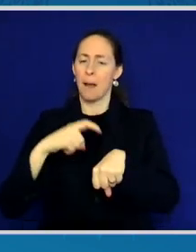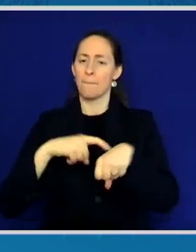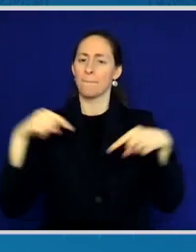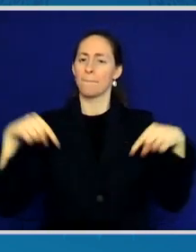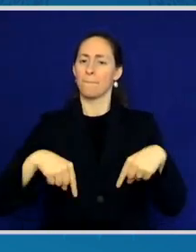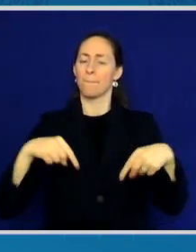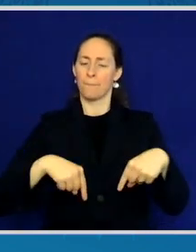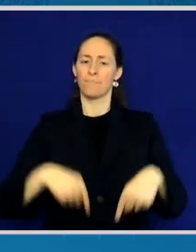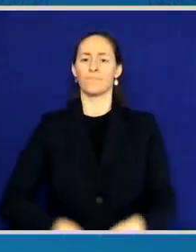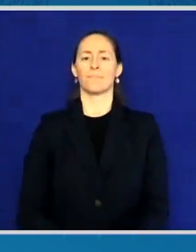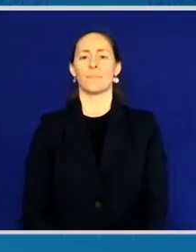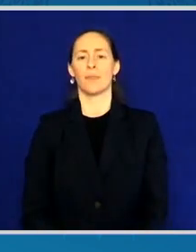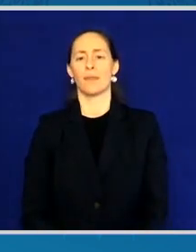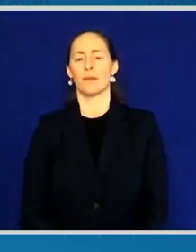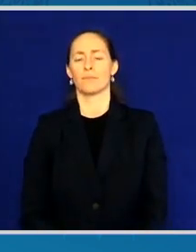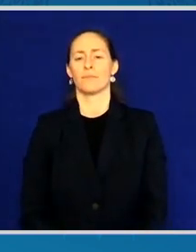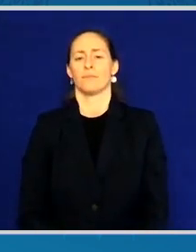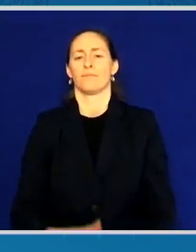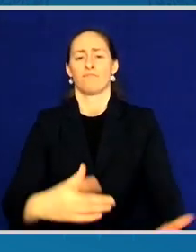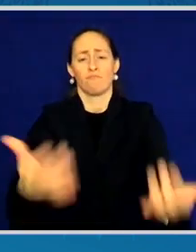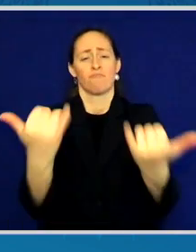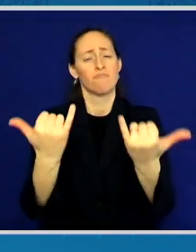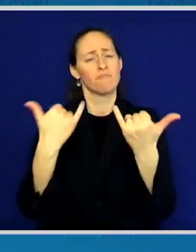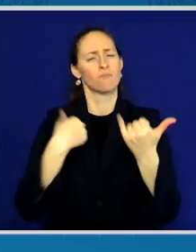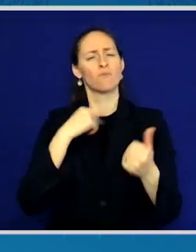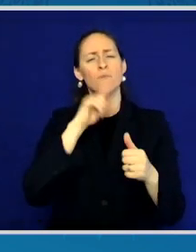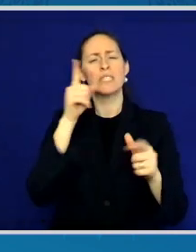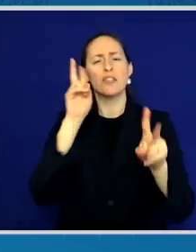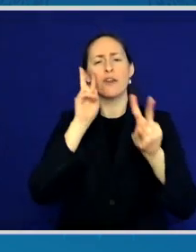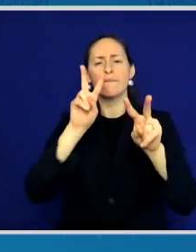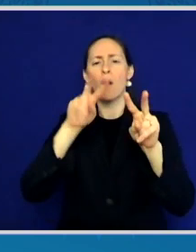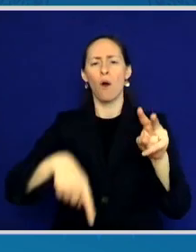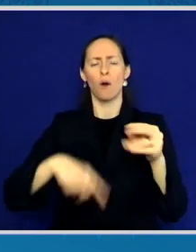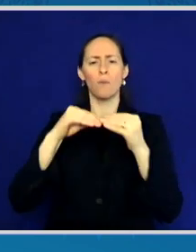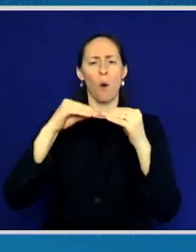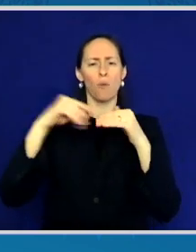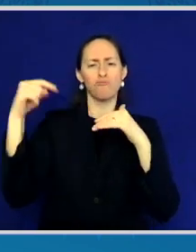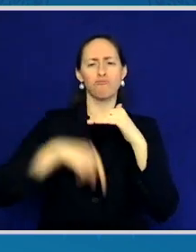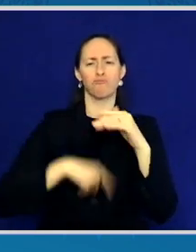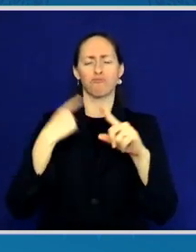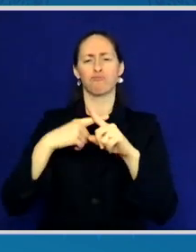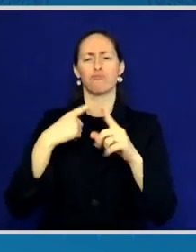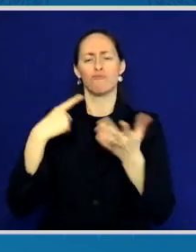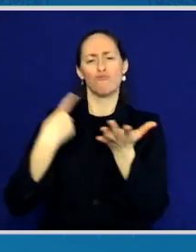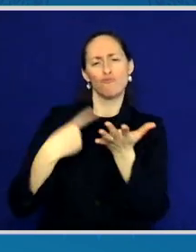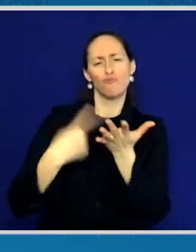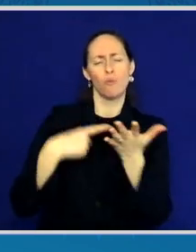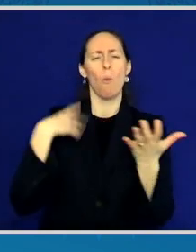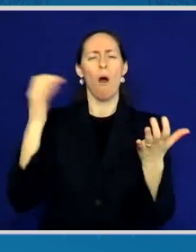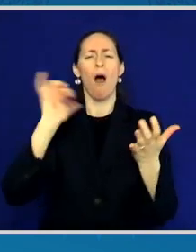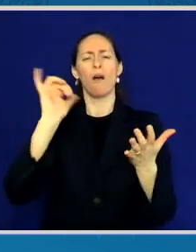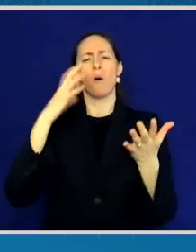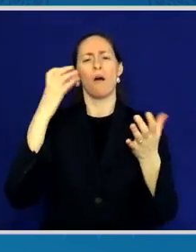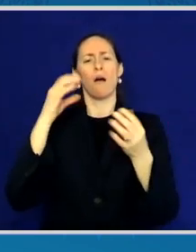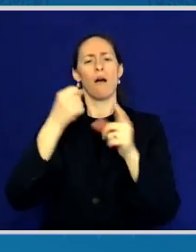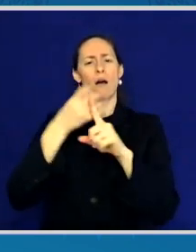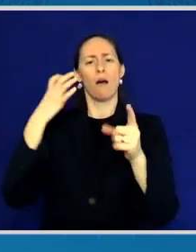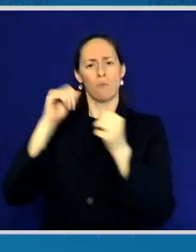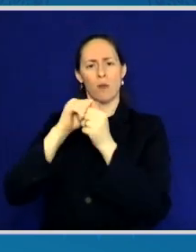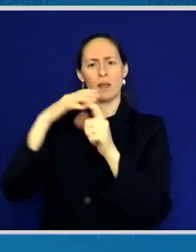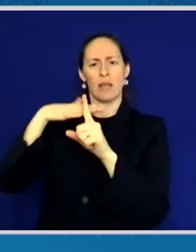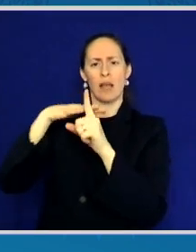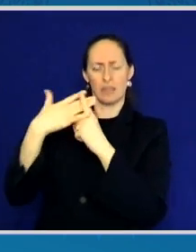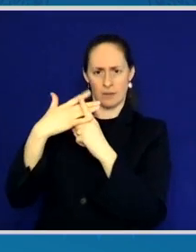to getting into this conversation. But, I'll put it in the context of also, again, back to the chairman. He